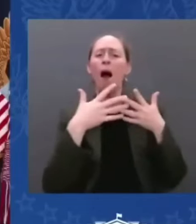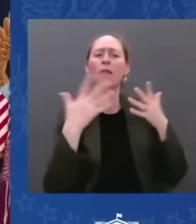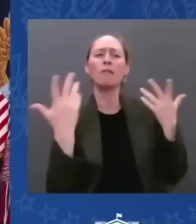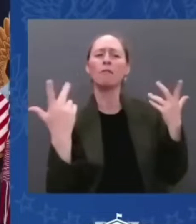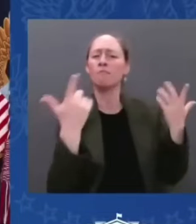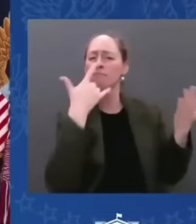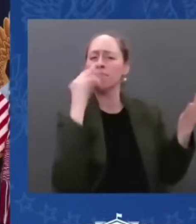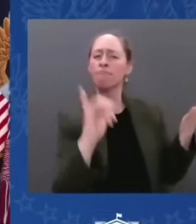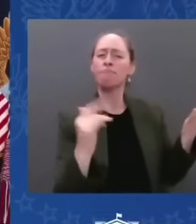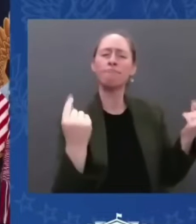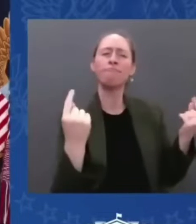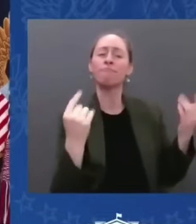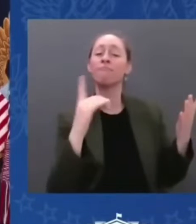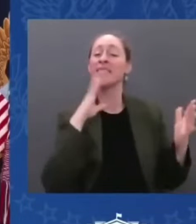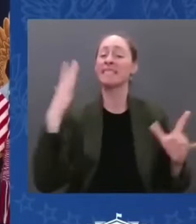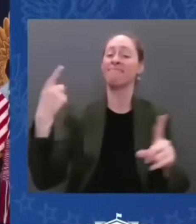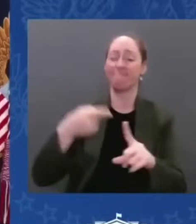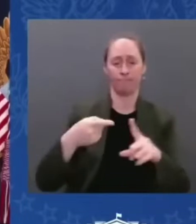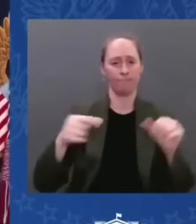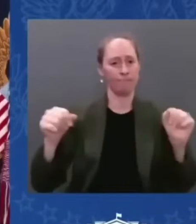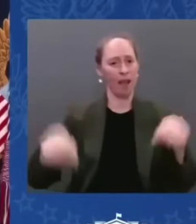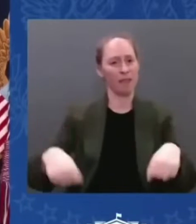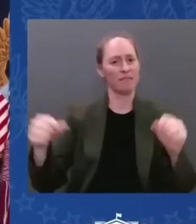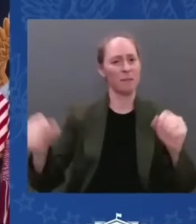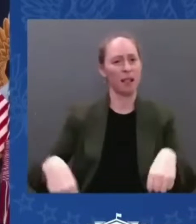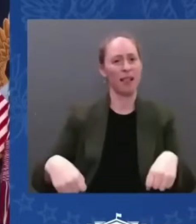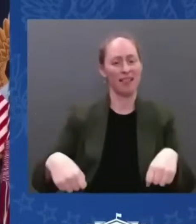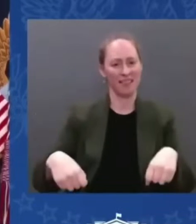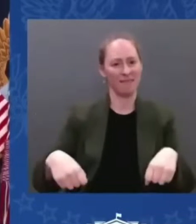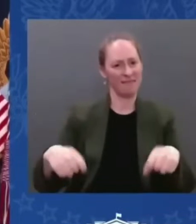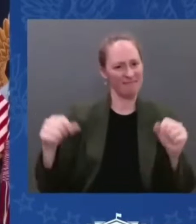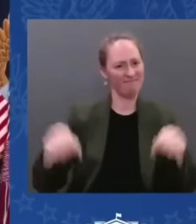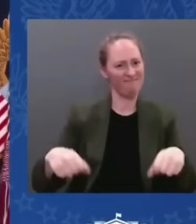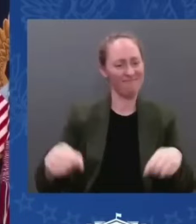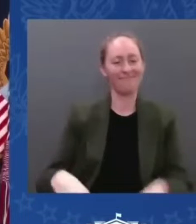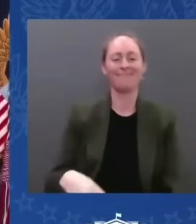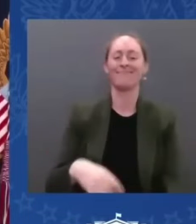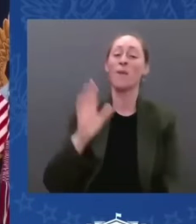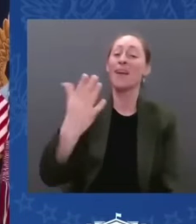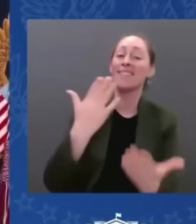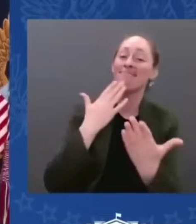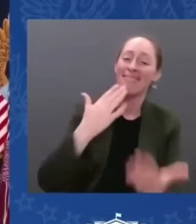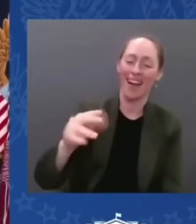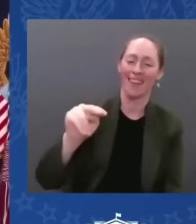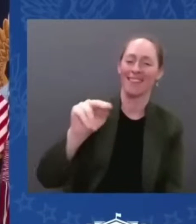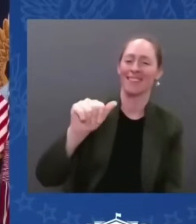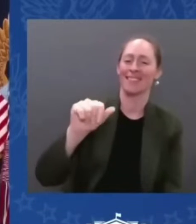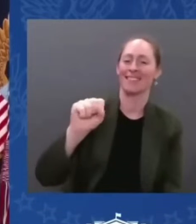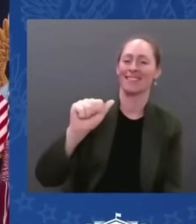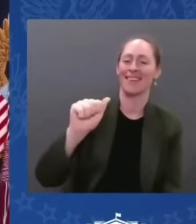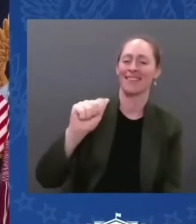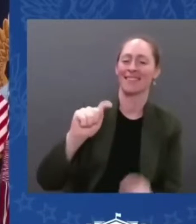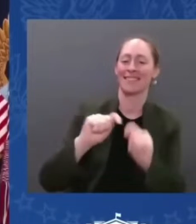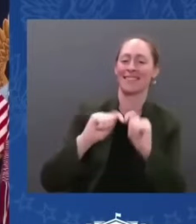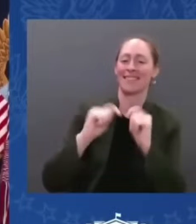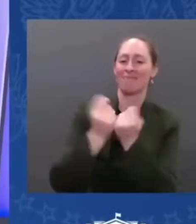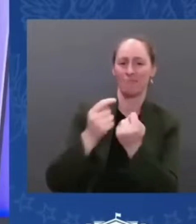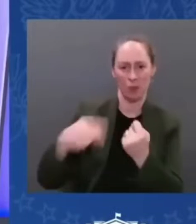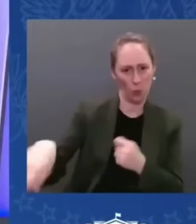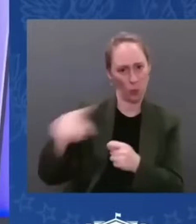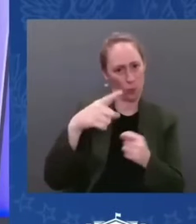I want to thank the team at NASA for once again showing that that's who we are. That's who we are as a nation, a nation of possibilities.